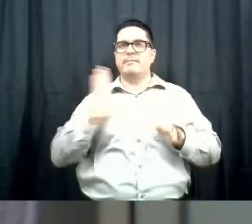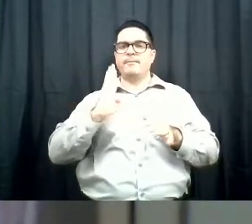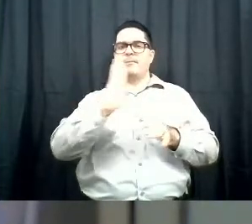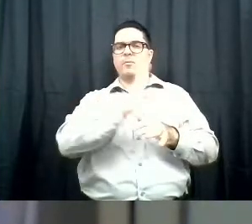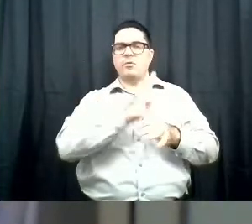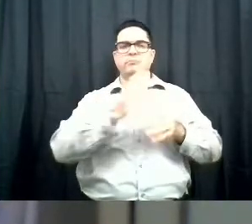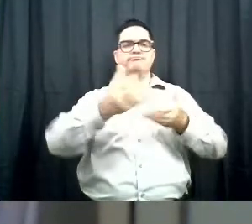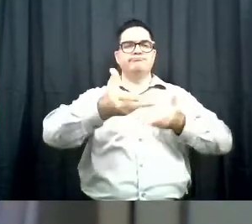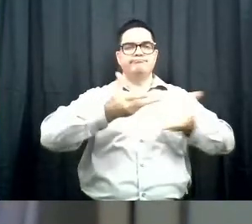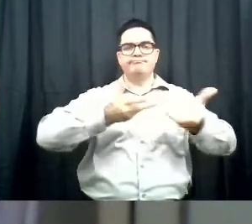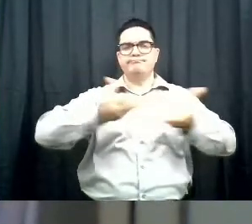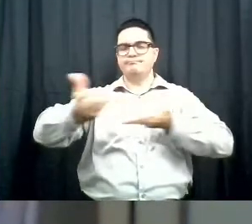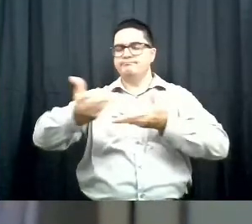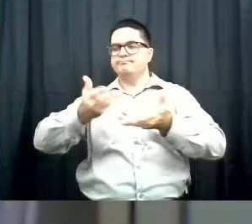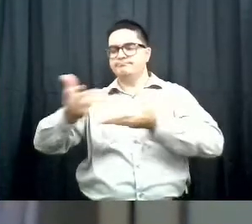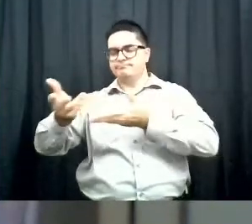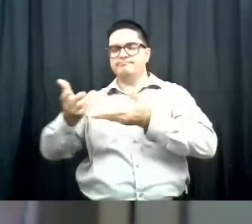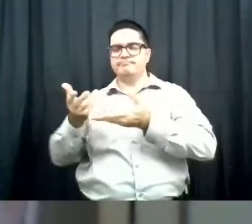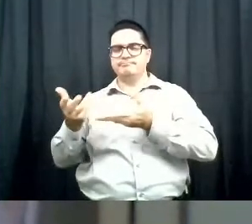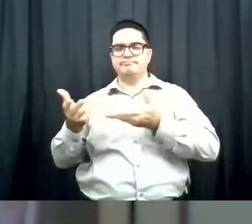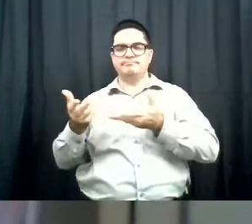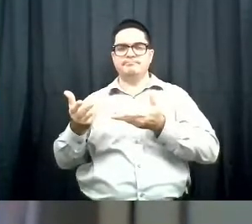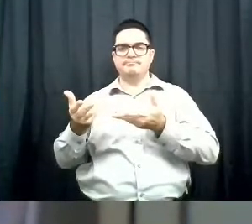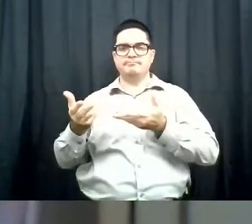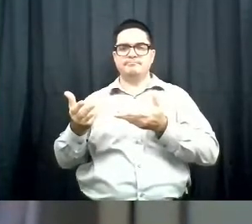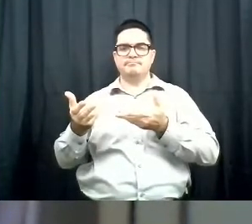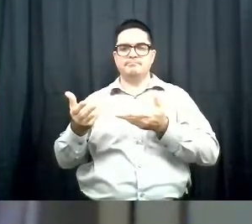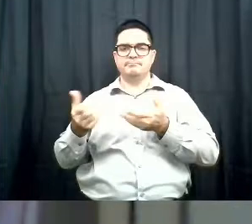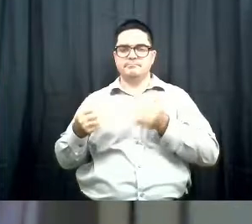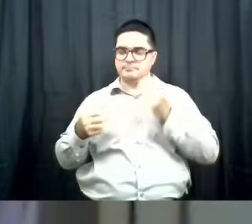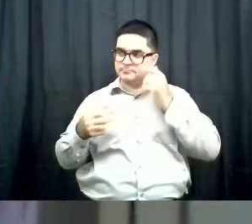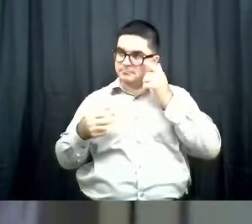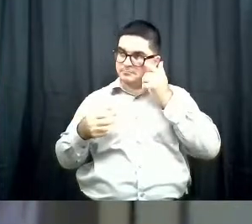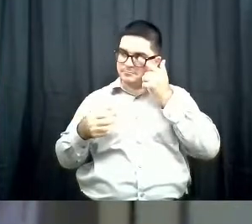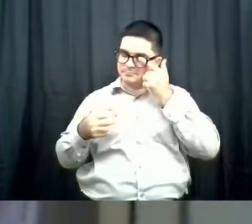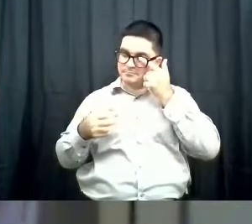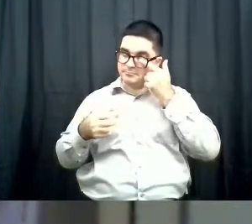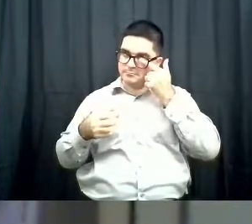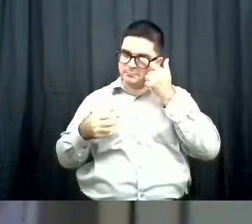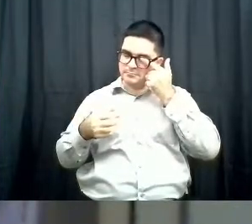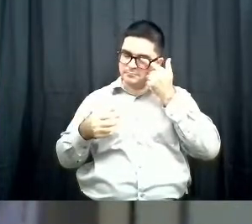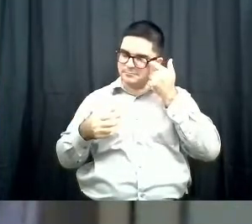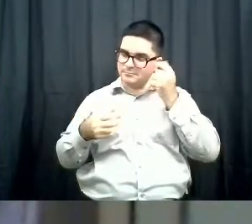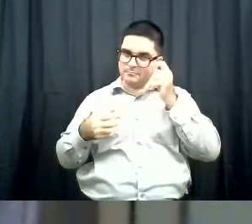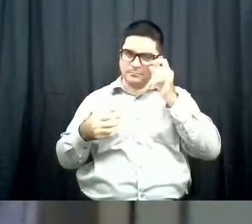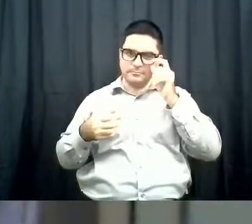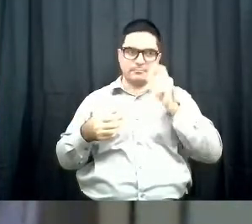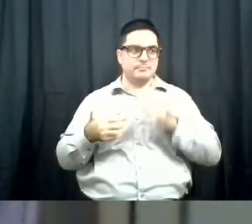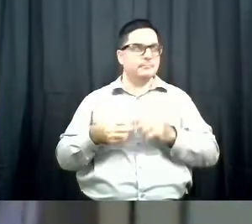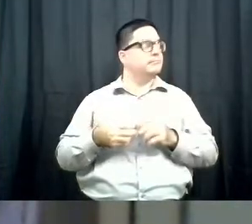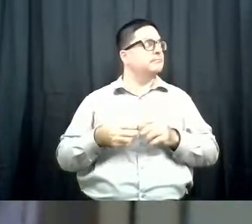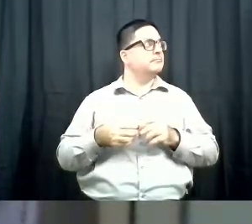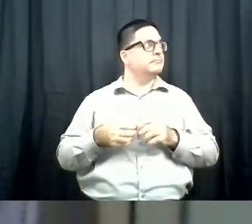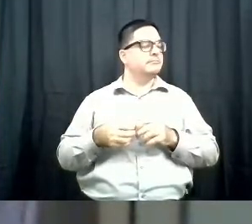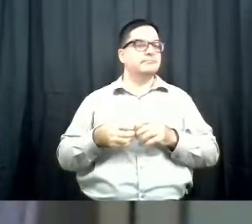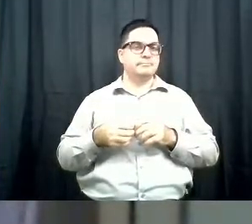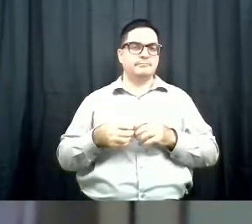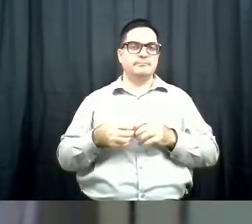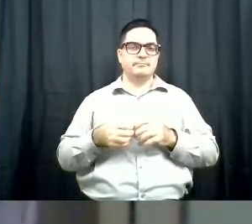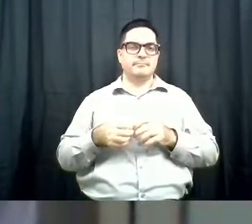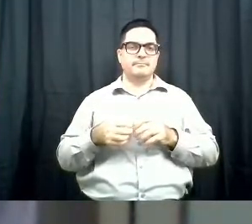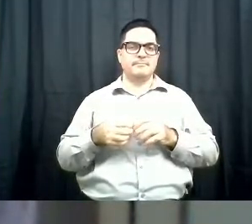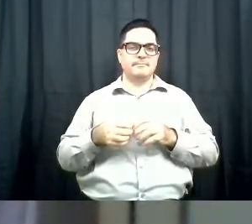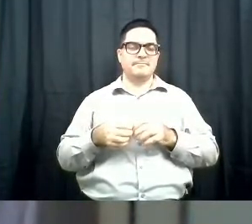meetings, that it's so we're not been kind of blithe about it. I will say that in